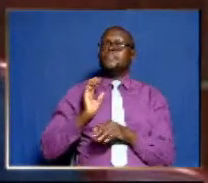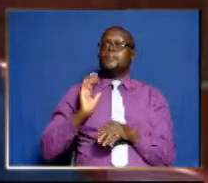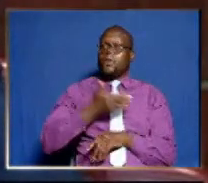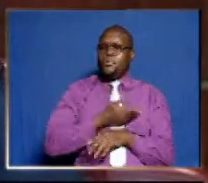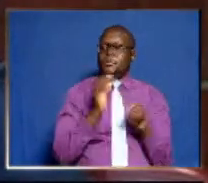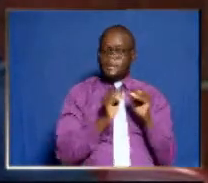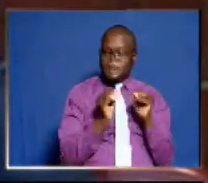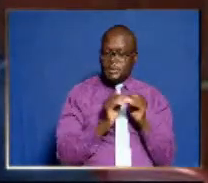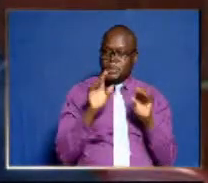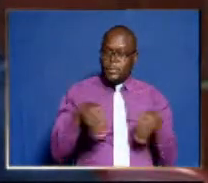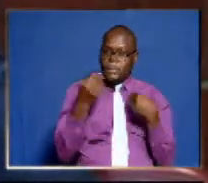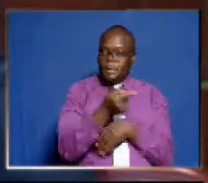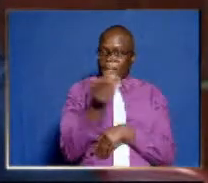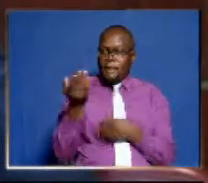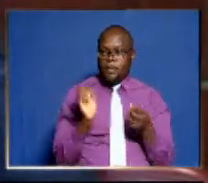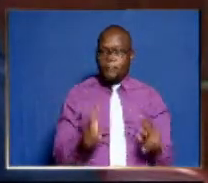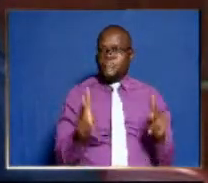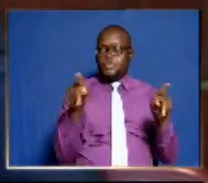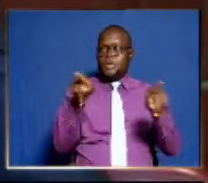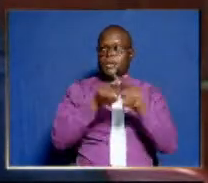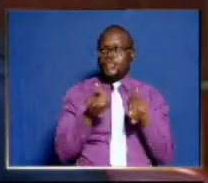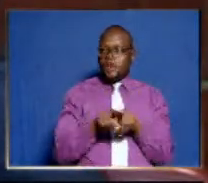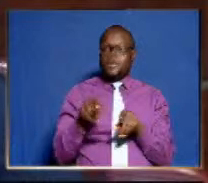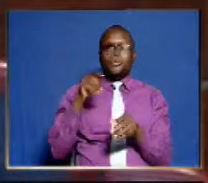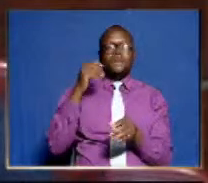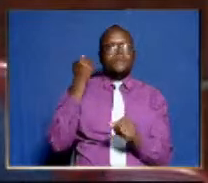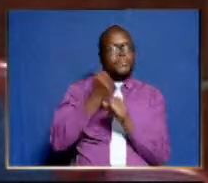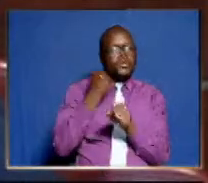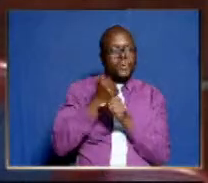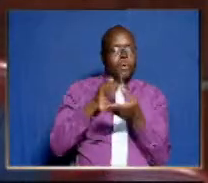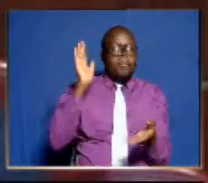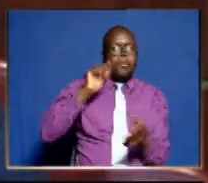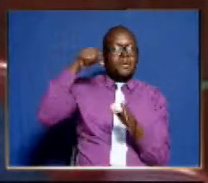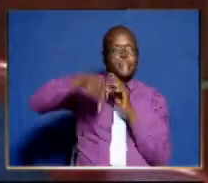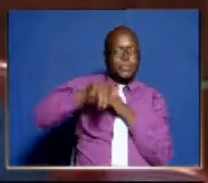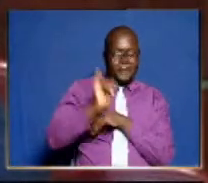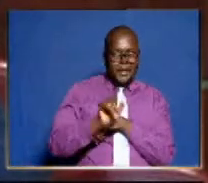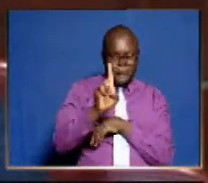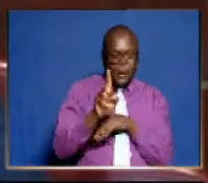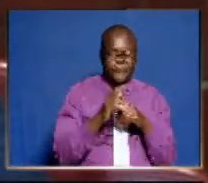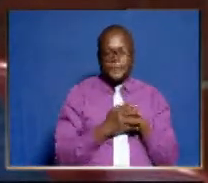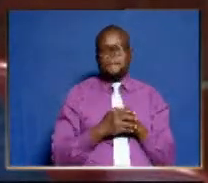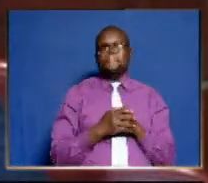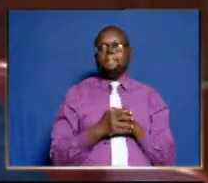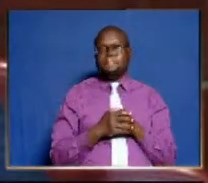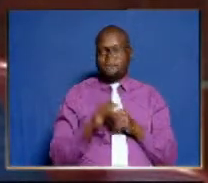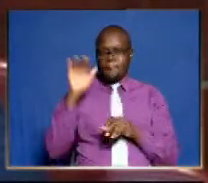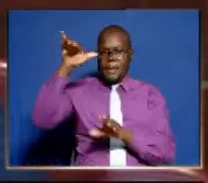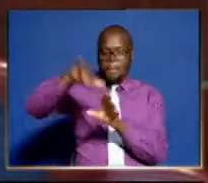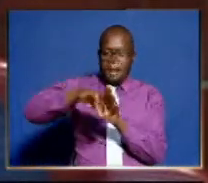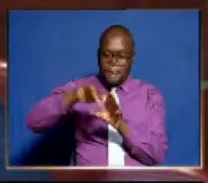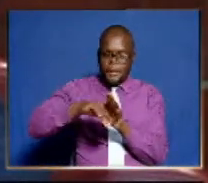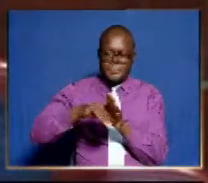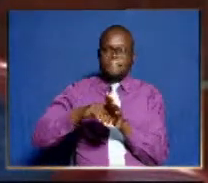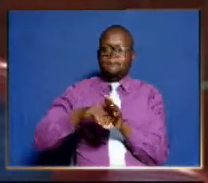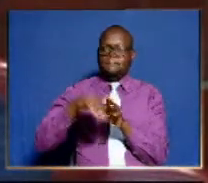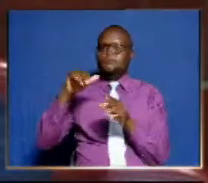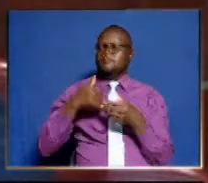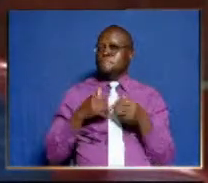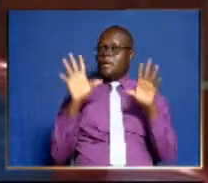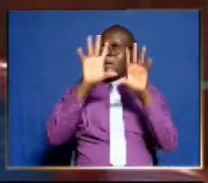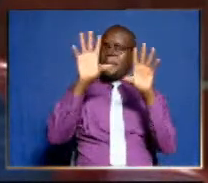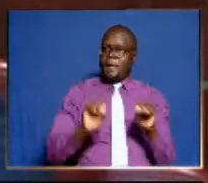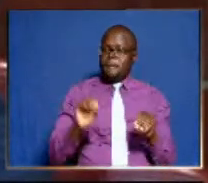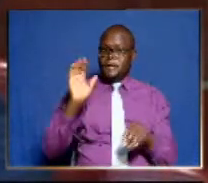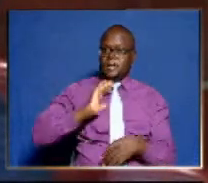also an opportunity to also expound on the same. Honorable Speaker, on behalf of the members of the Budget and